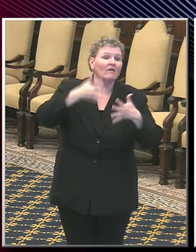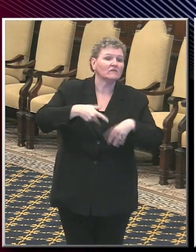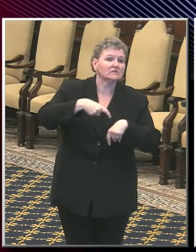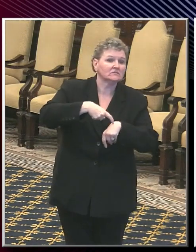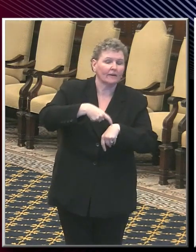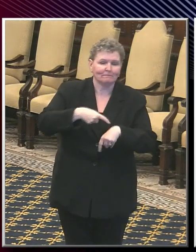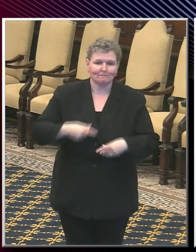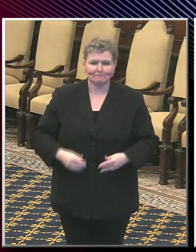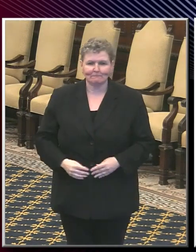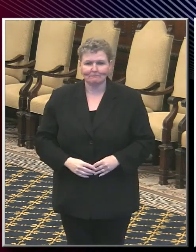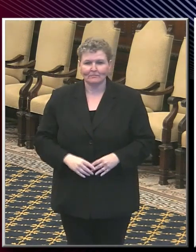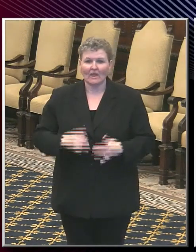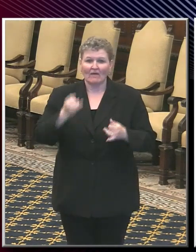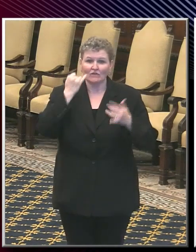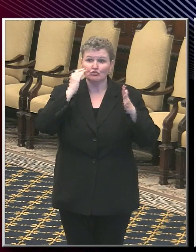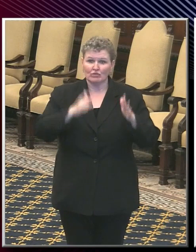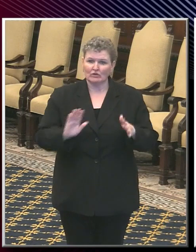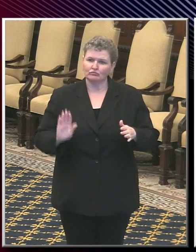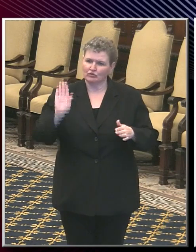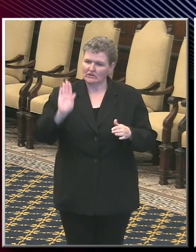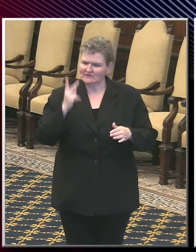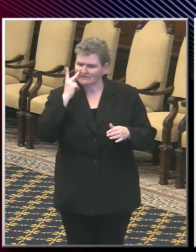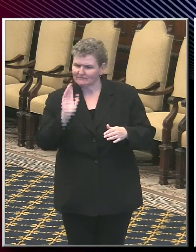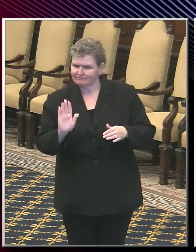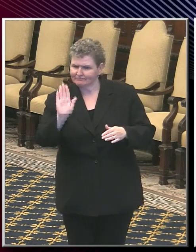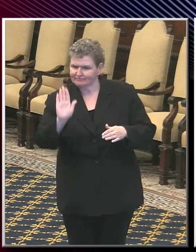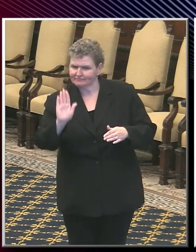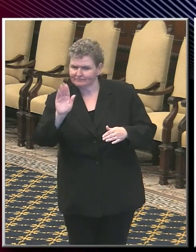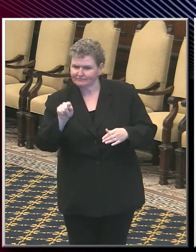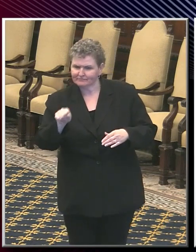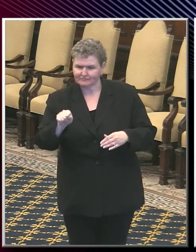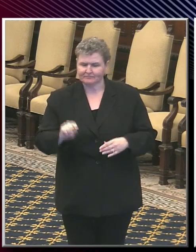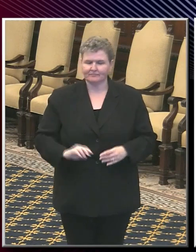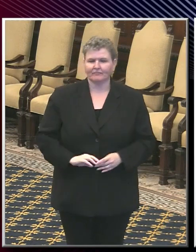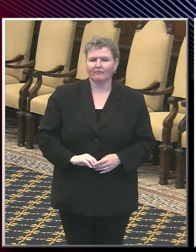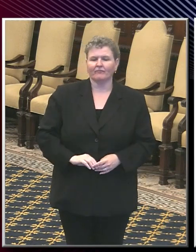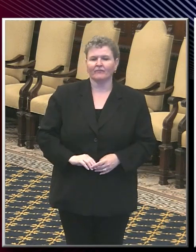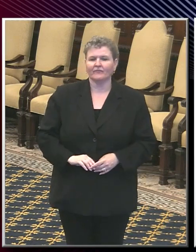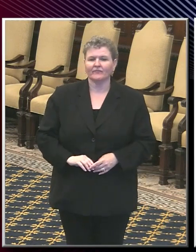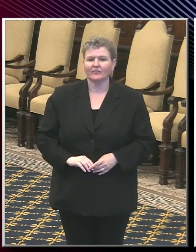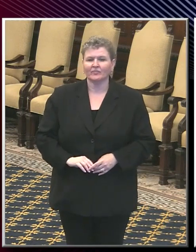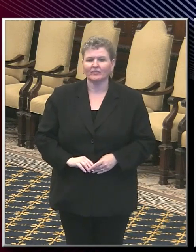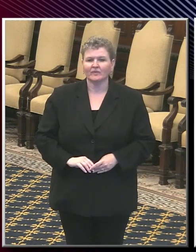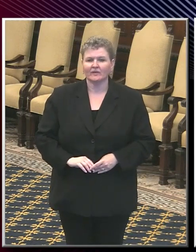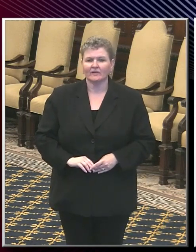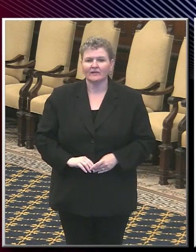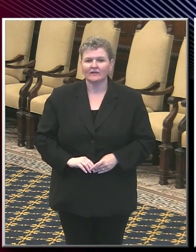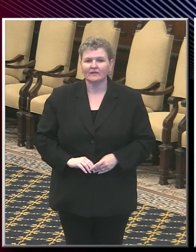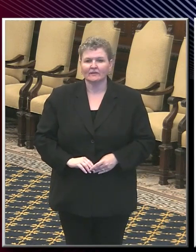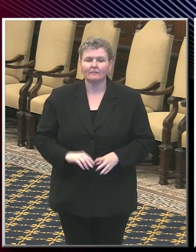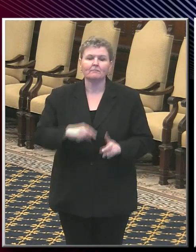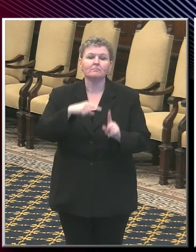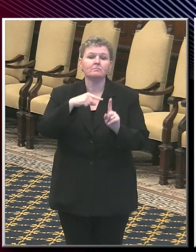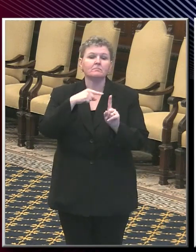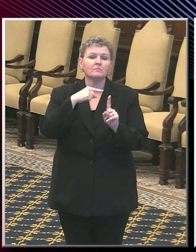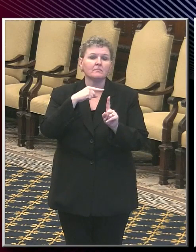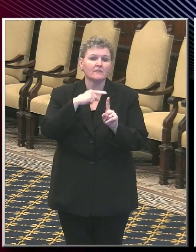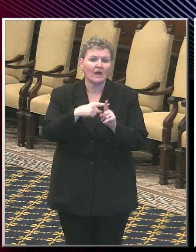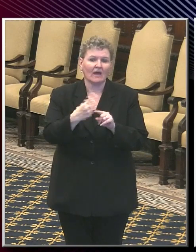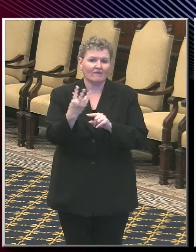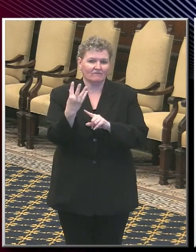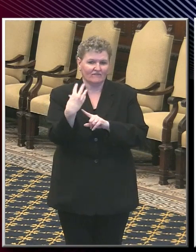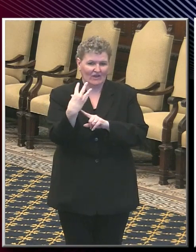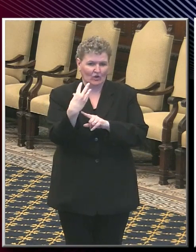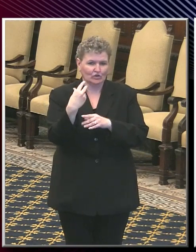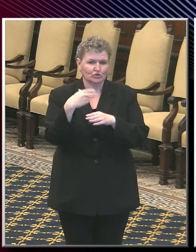use the raise your hand feature found under the participants list. And we ask that you activate your video to ask your question when you are called